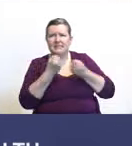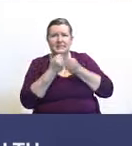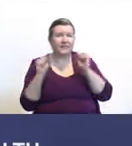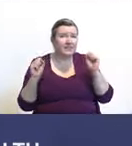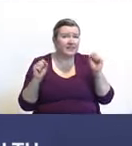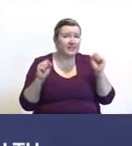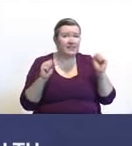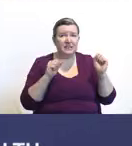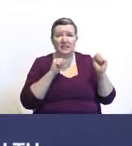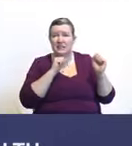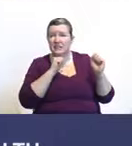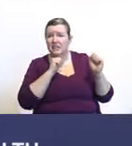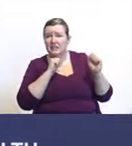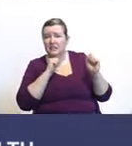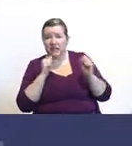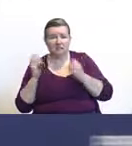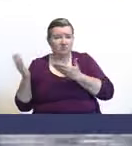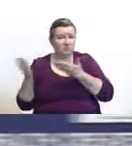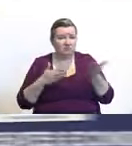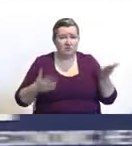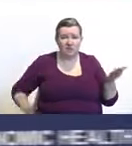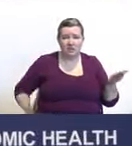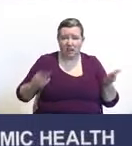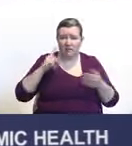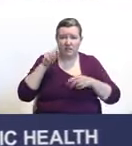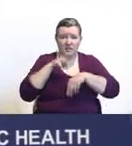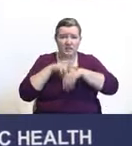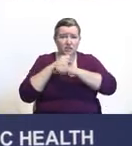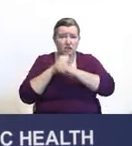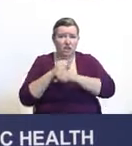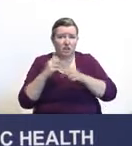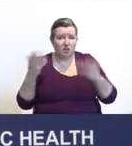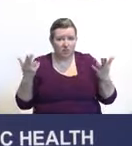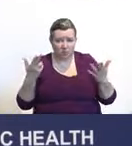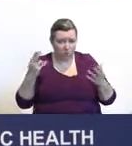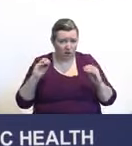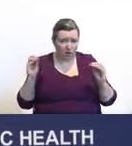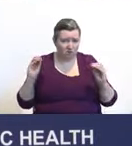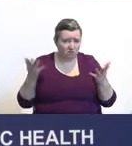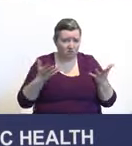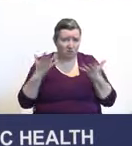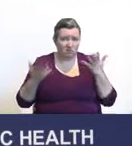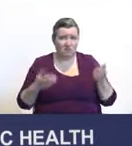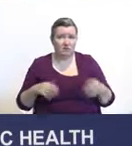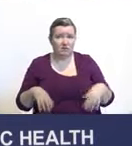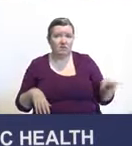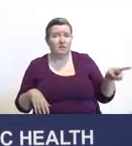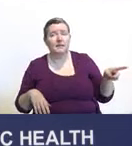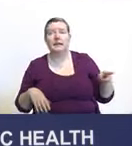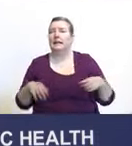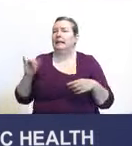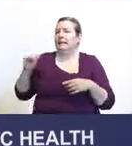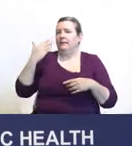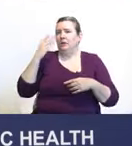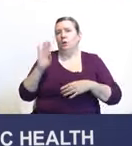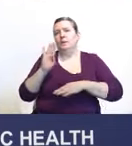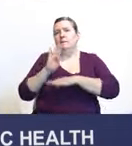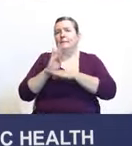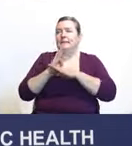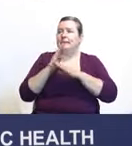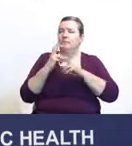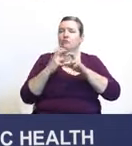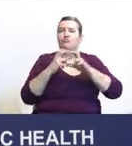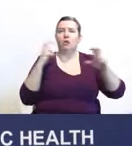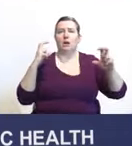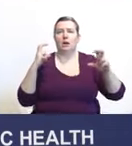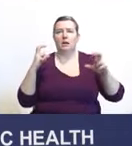armed for a guardsman? Thank you, Governor. With regards to the commercial vehicles, I would, again, moving at a slow rate of speed, Brian, is